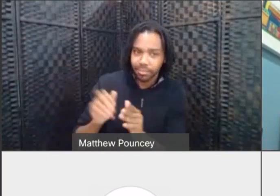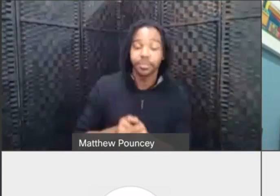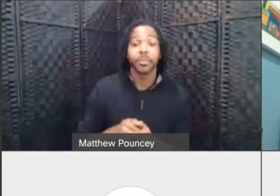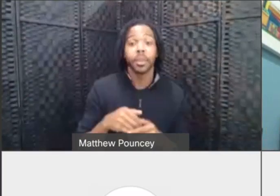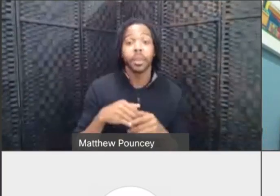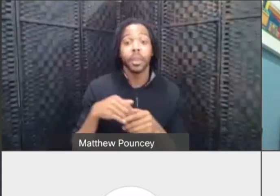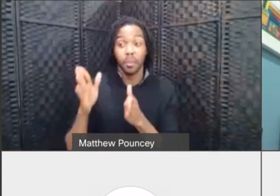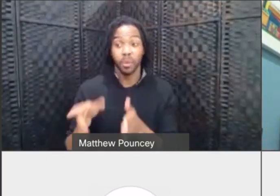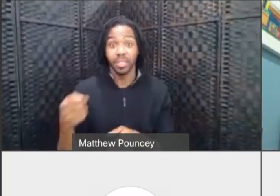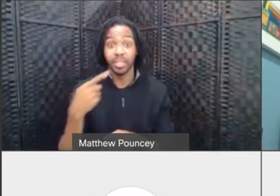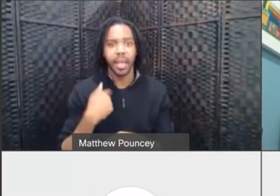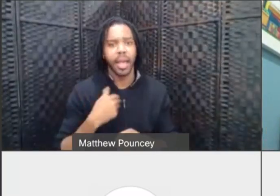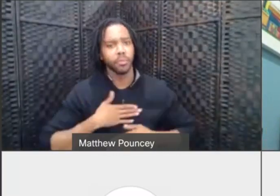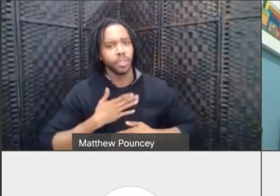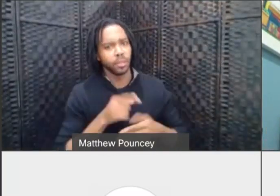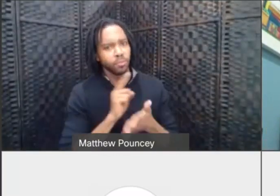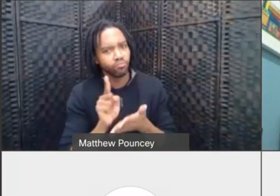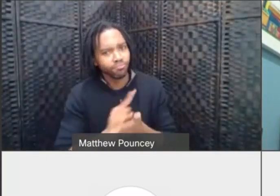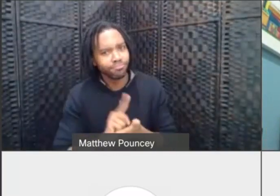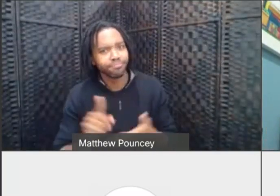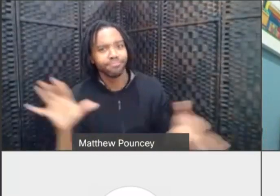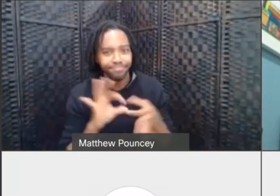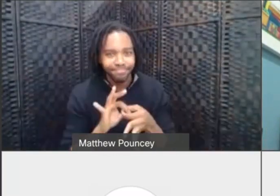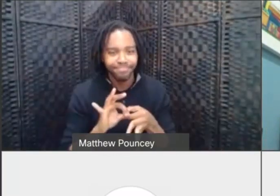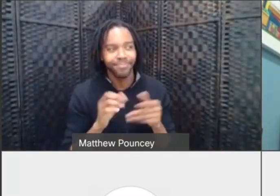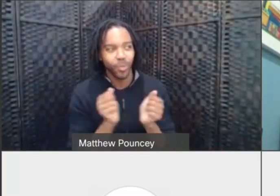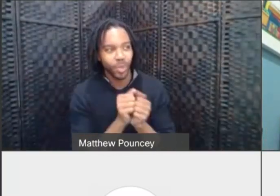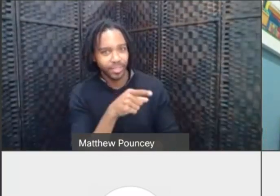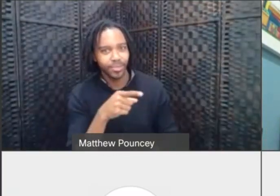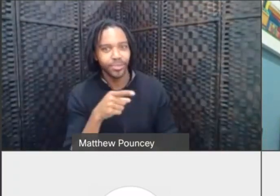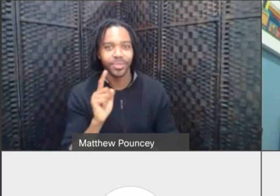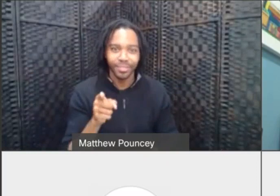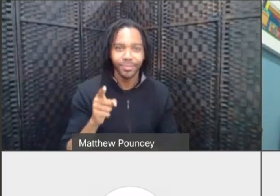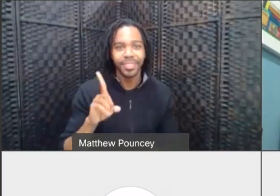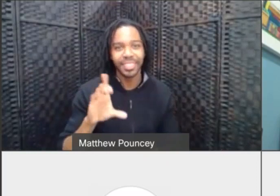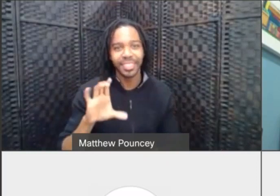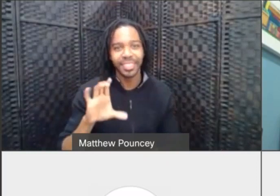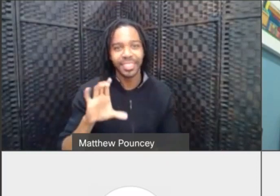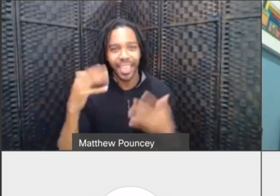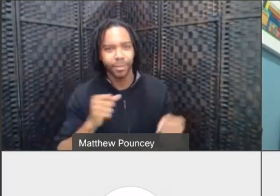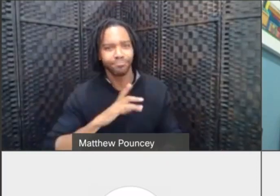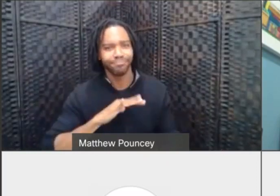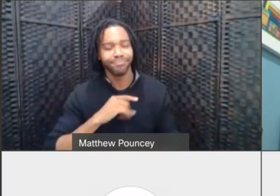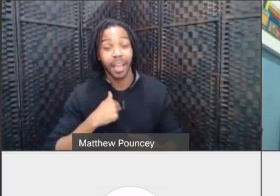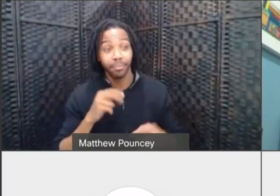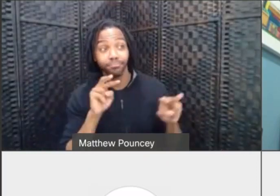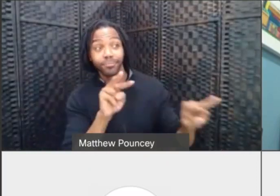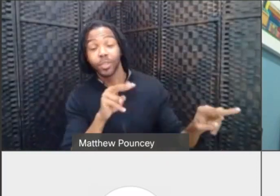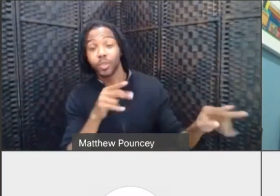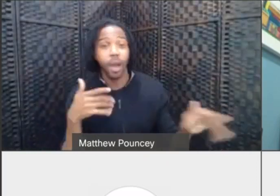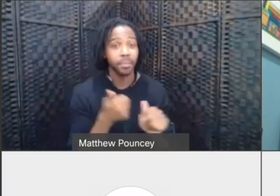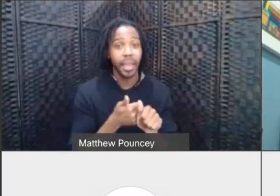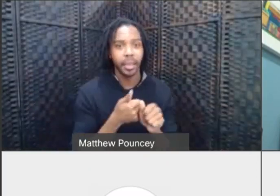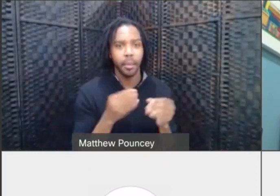saying, I appreciate the weekly opportunity to connect and to connect with DC Health. I look forward to an update on streamlining the